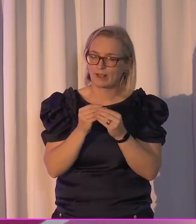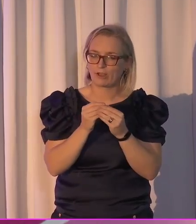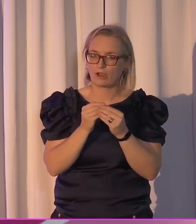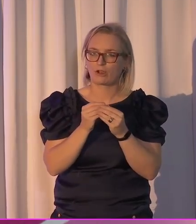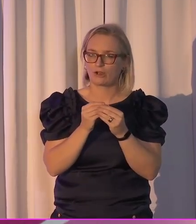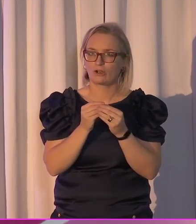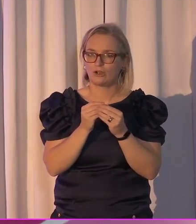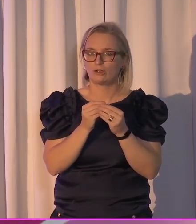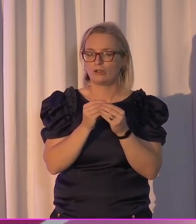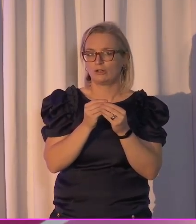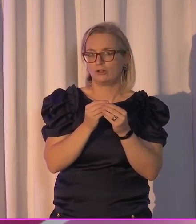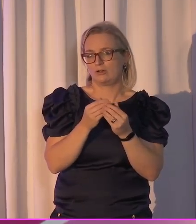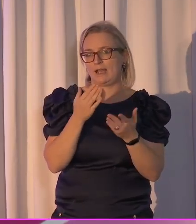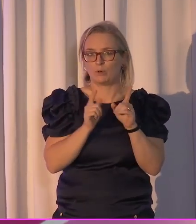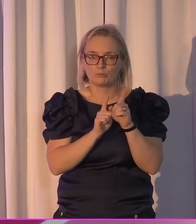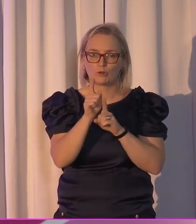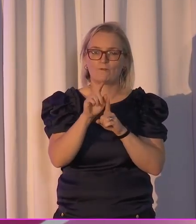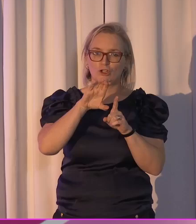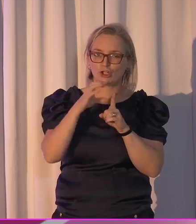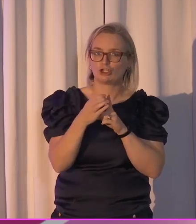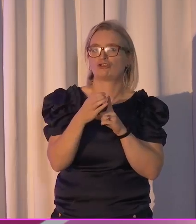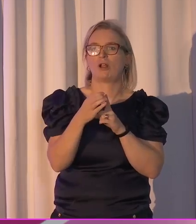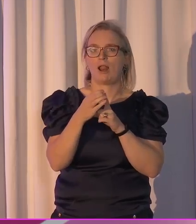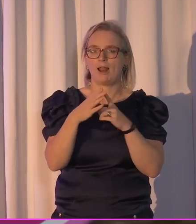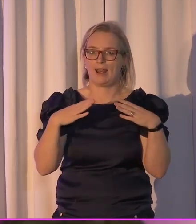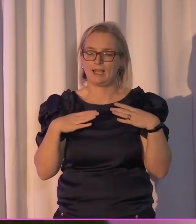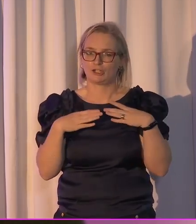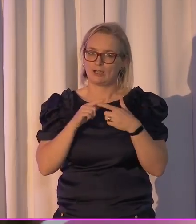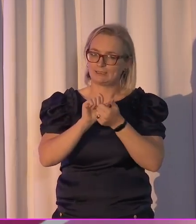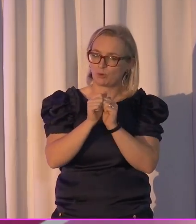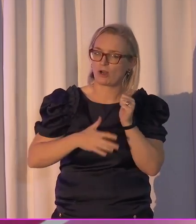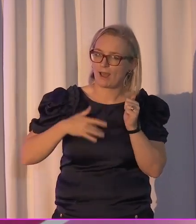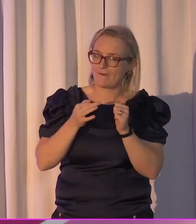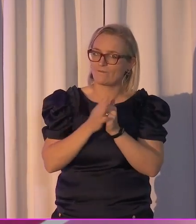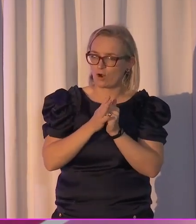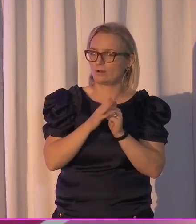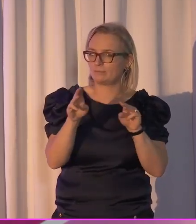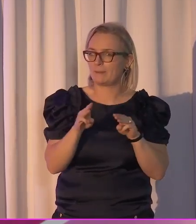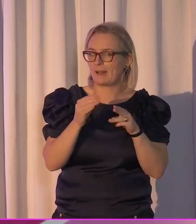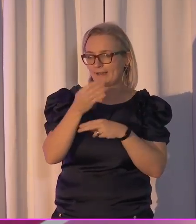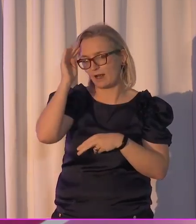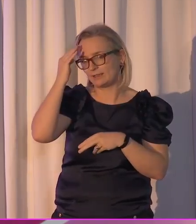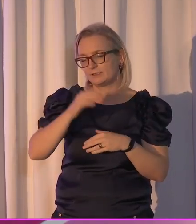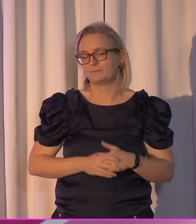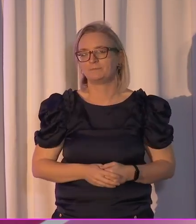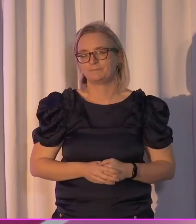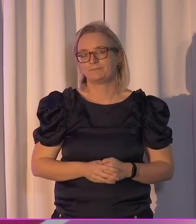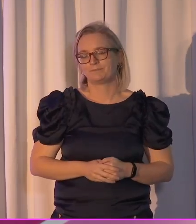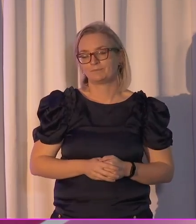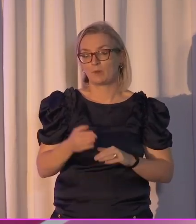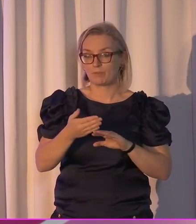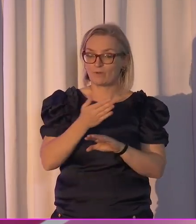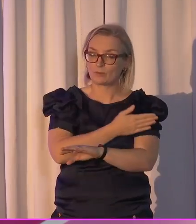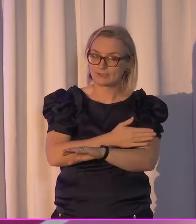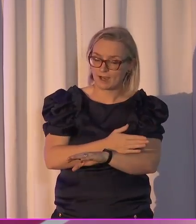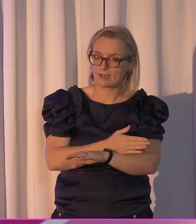people in cultural life, recreation, leisure and sport in Ireland. Before we begin,